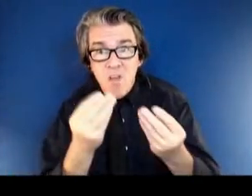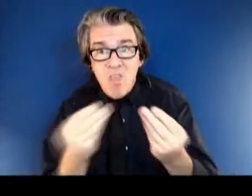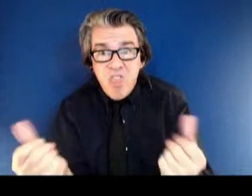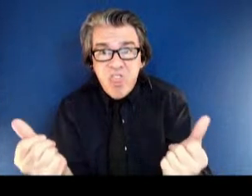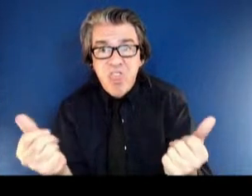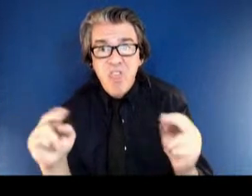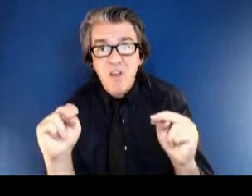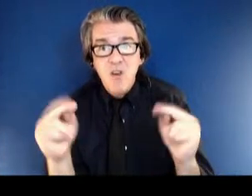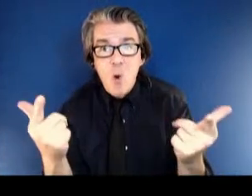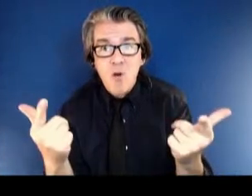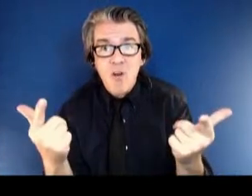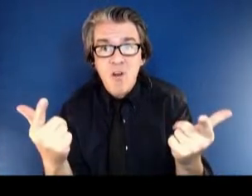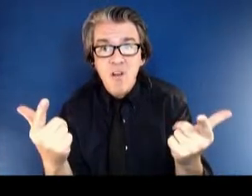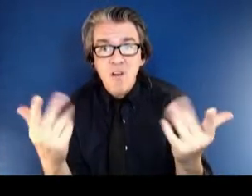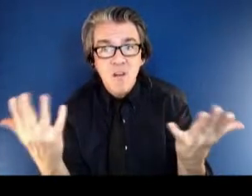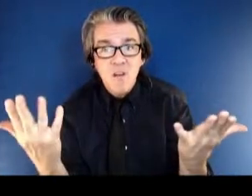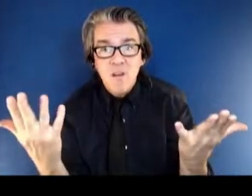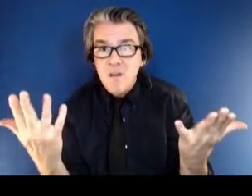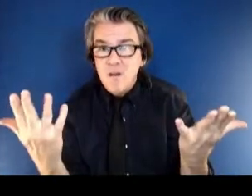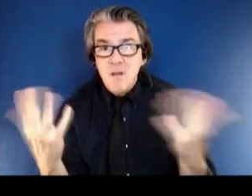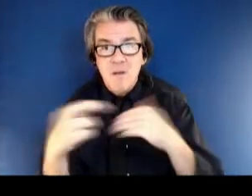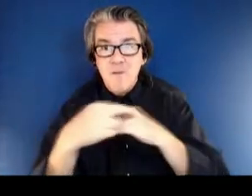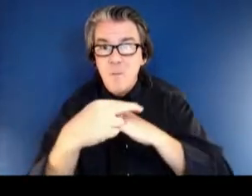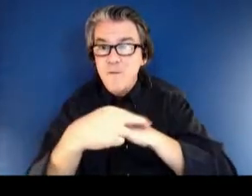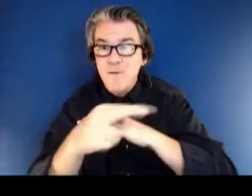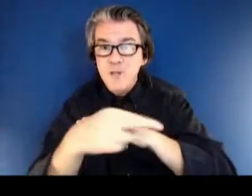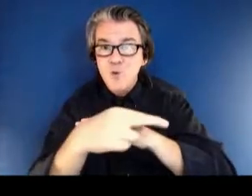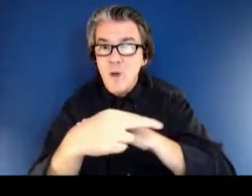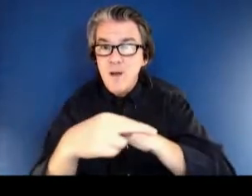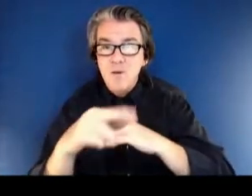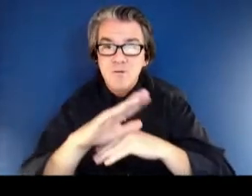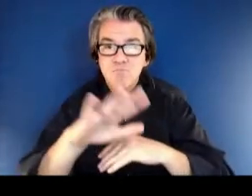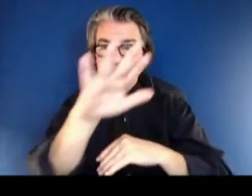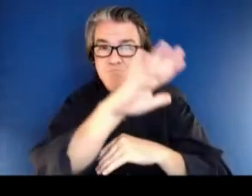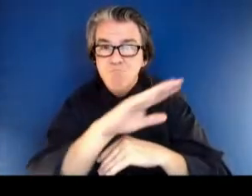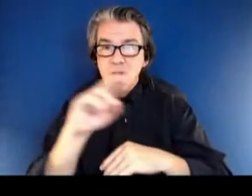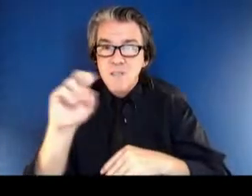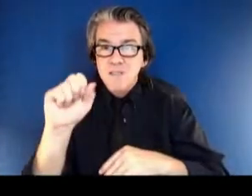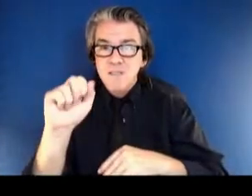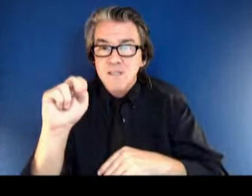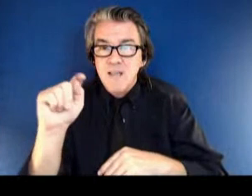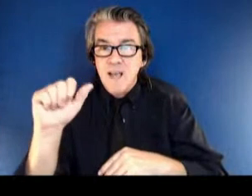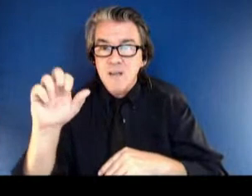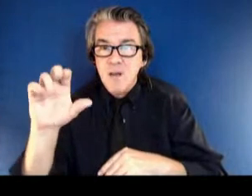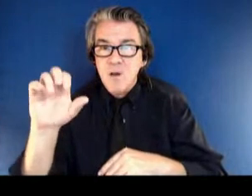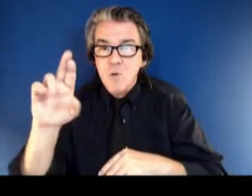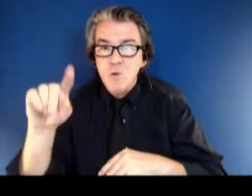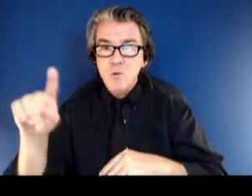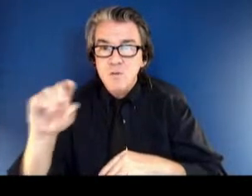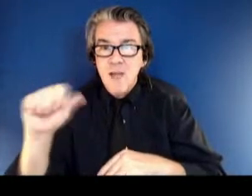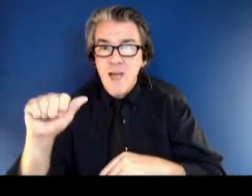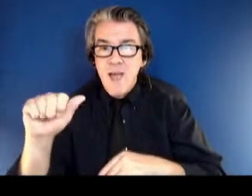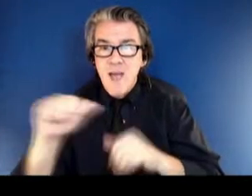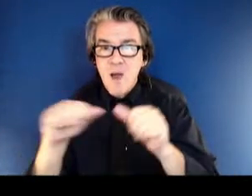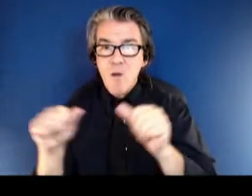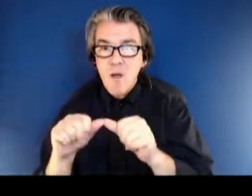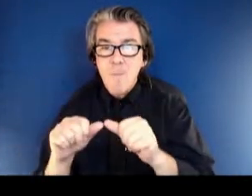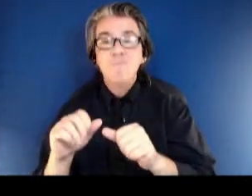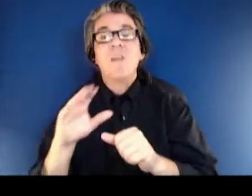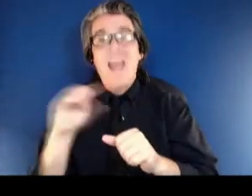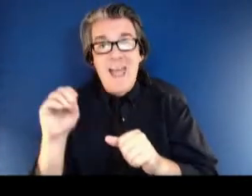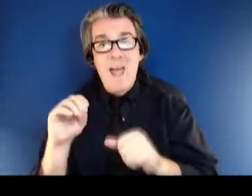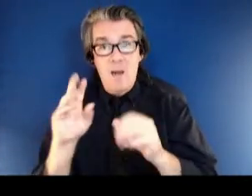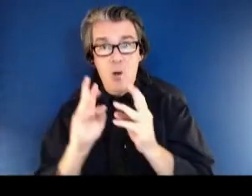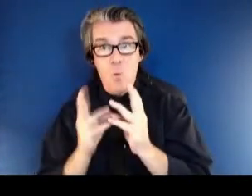Vanessa, first, a question about CRCs and locations. Should the event expand on the coastal area? And then the